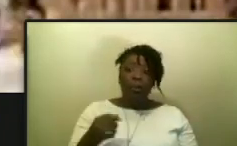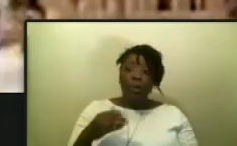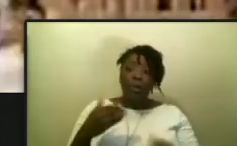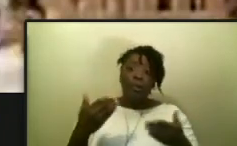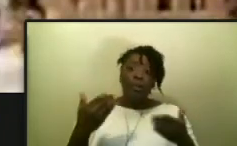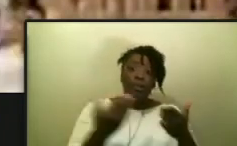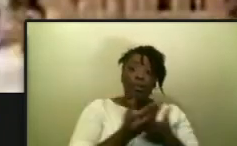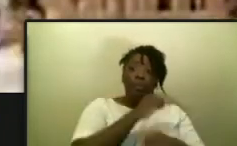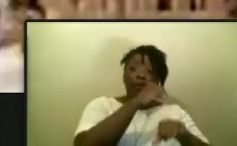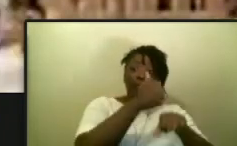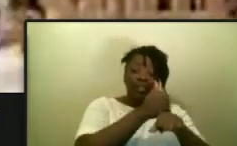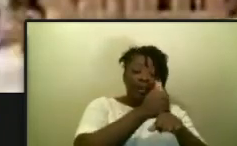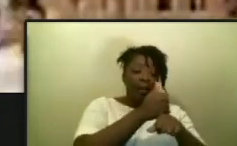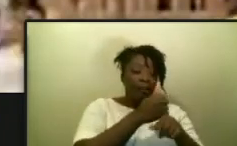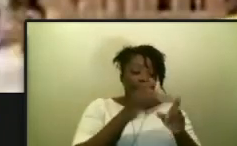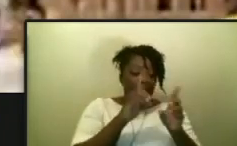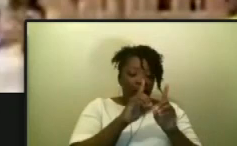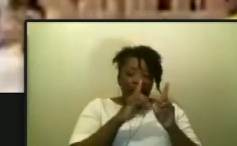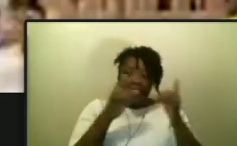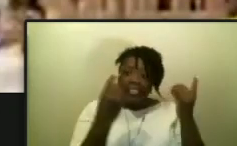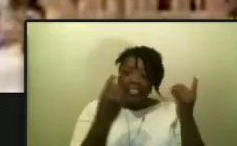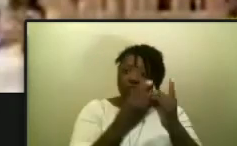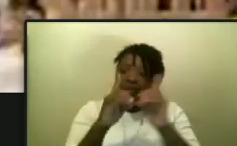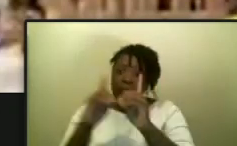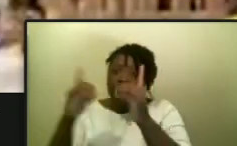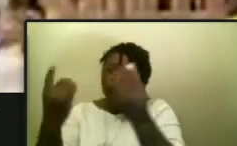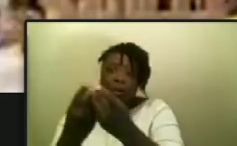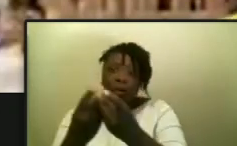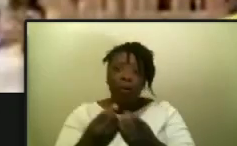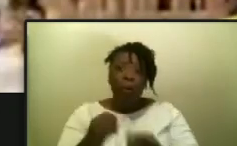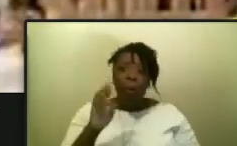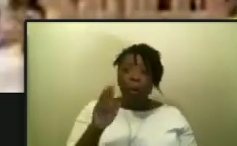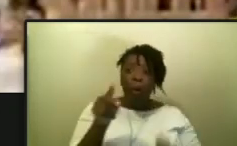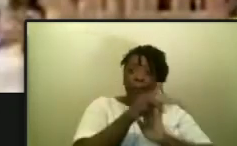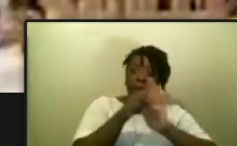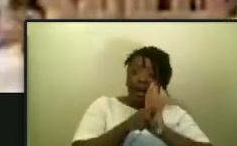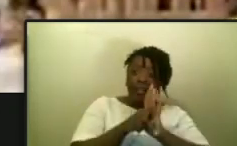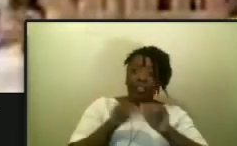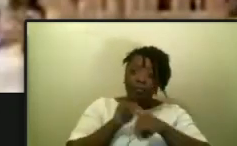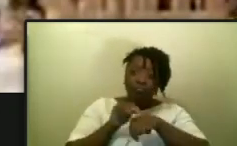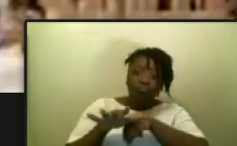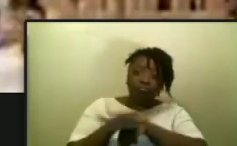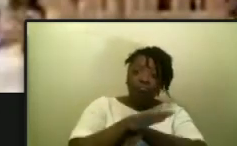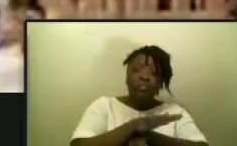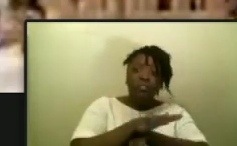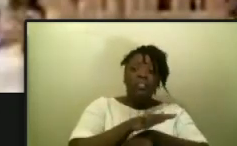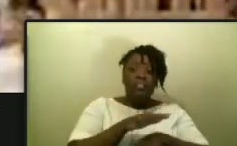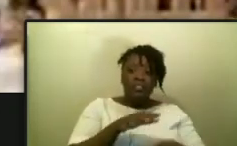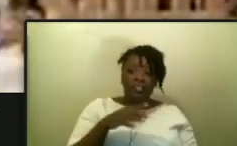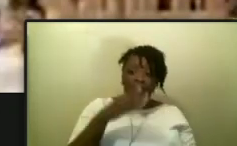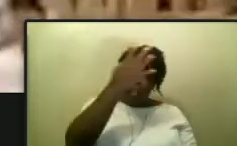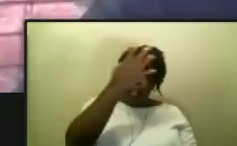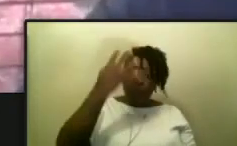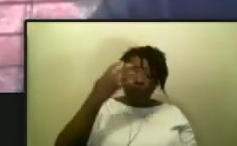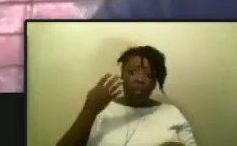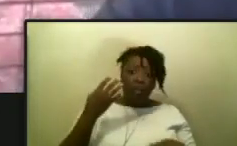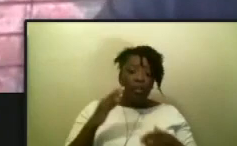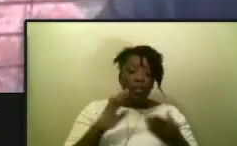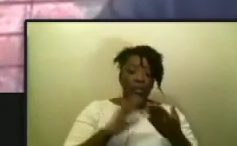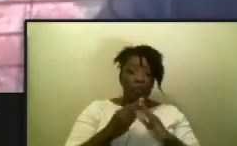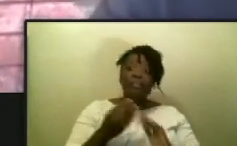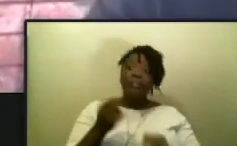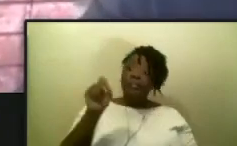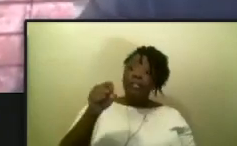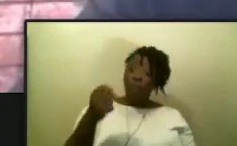is the CARES Act and how these policies impact immigrant communities right now? We actually have a question,